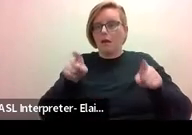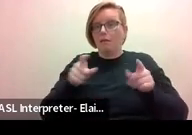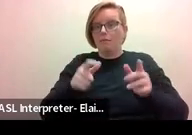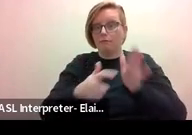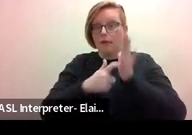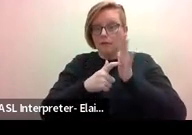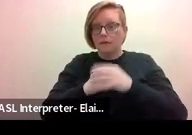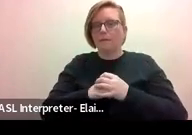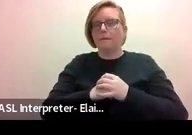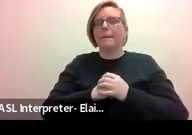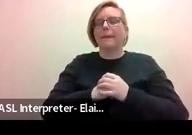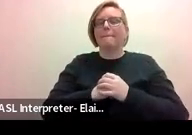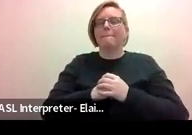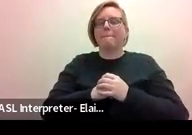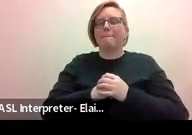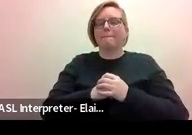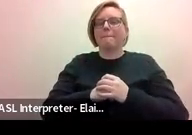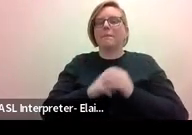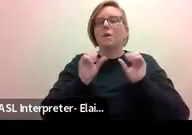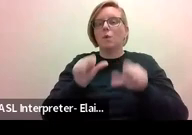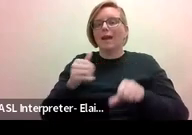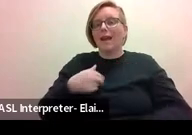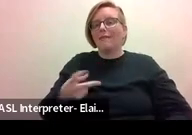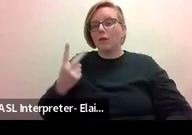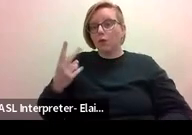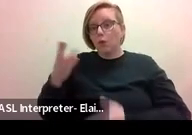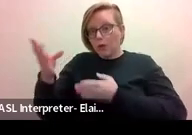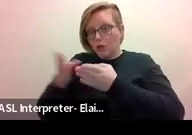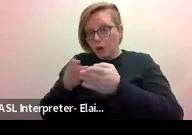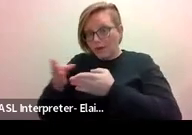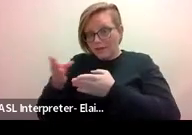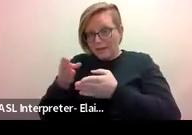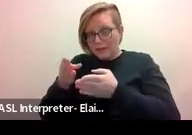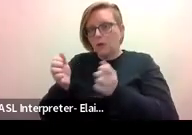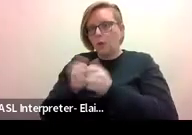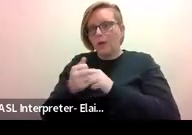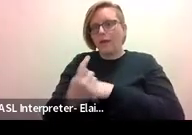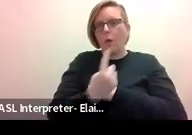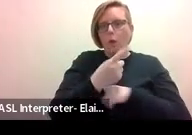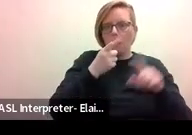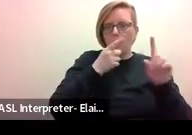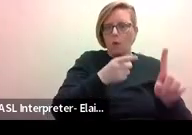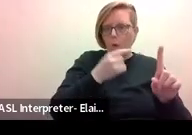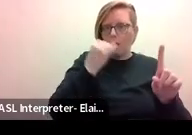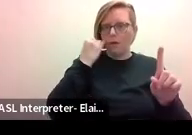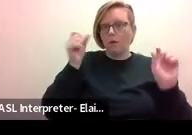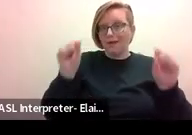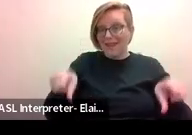You can put two services within one goal if you're working on that same goal.